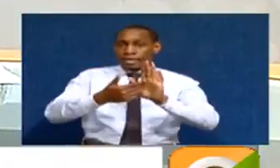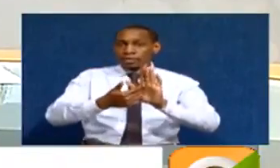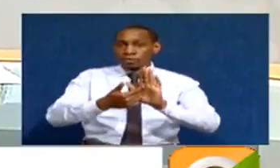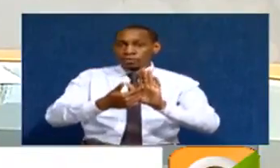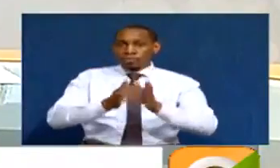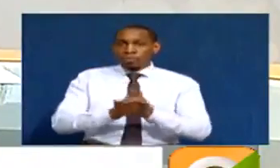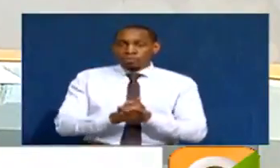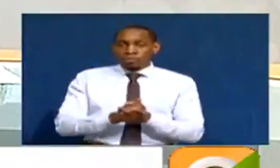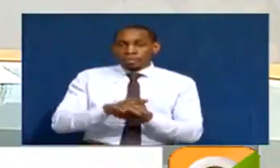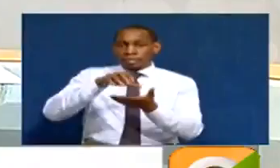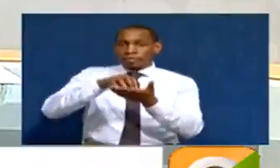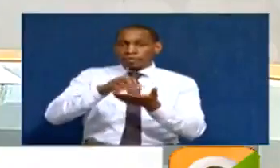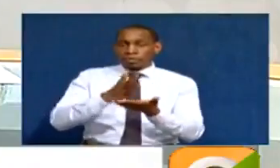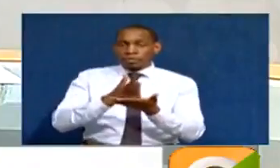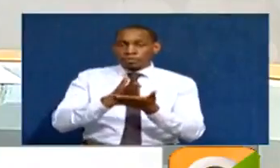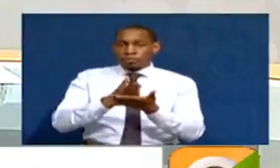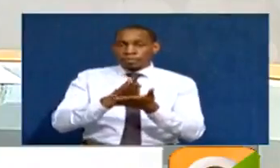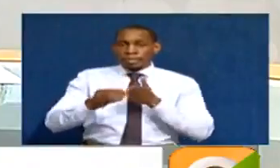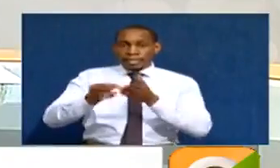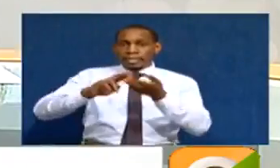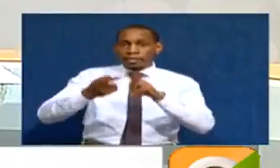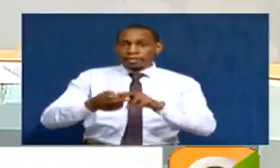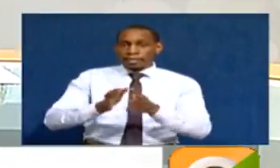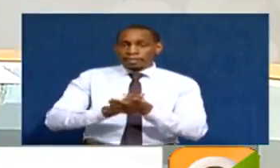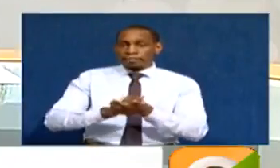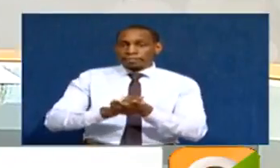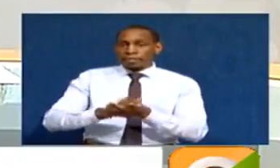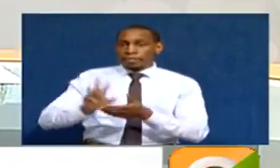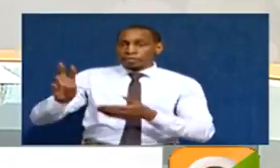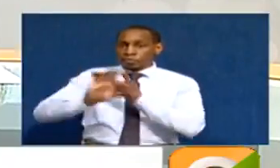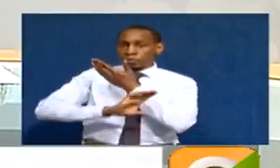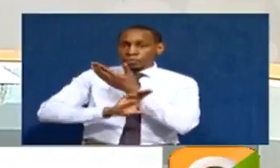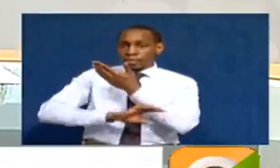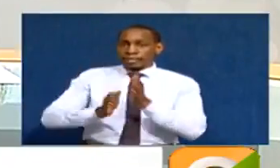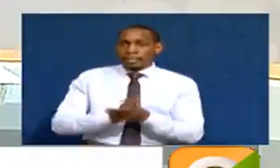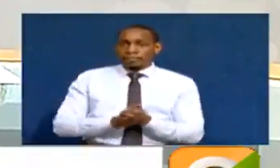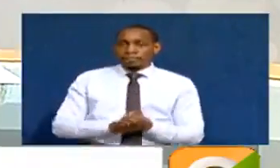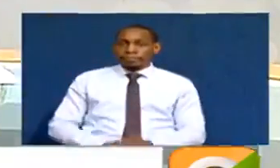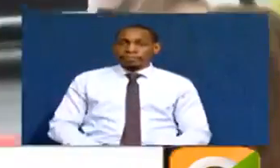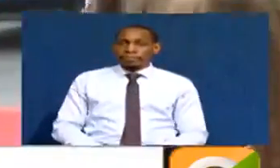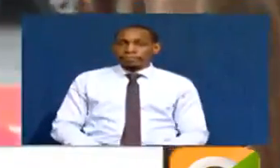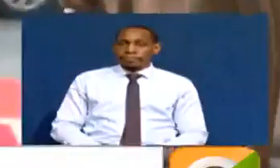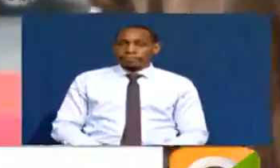on the seesaw that has defined relations between the two neighbors in the last few years.